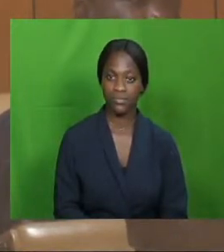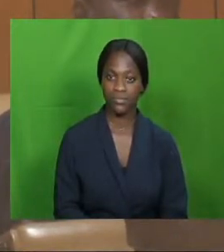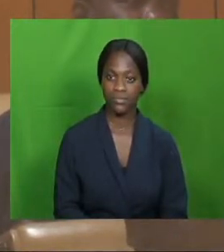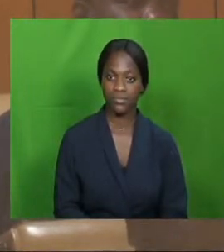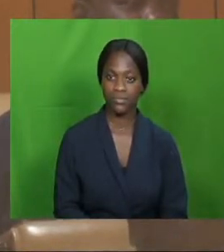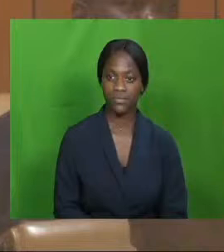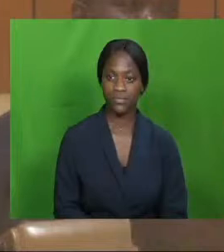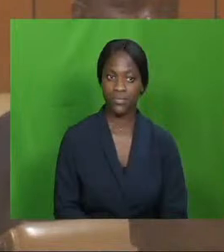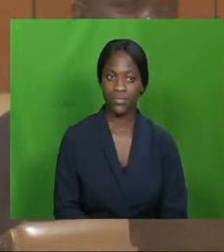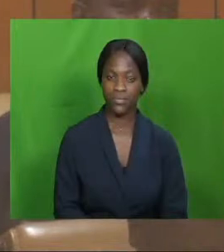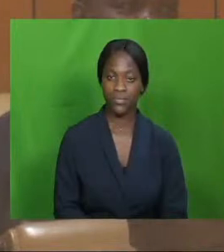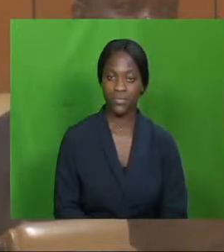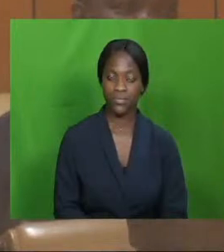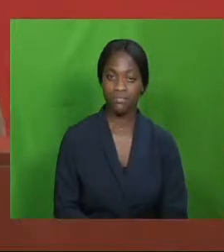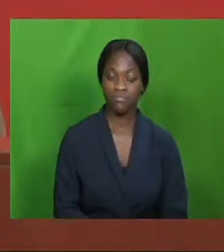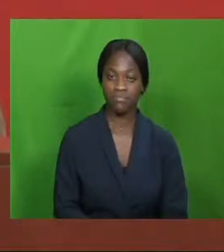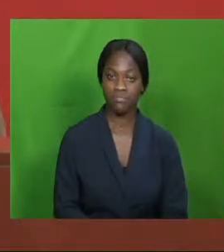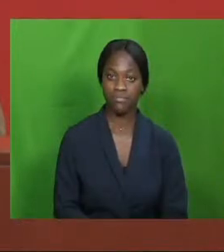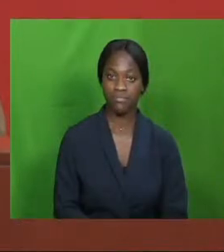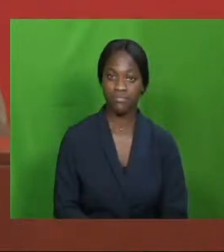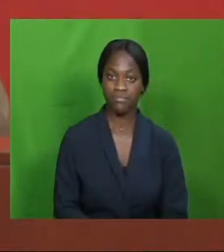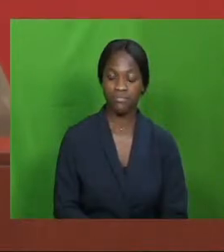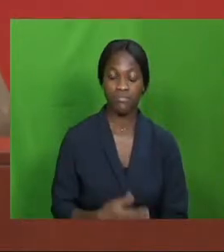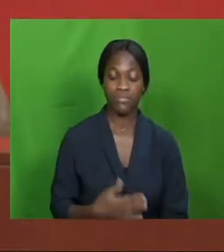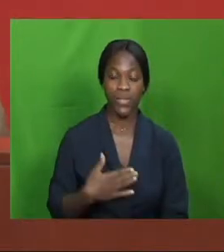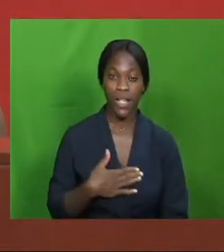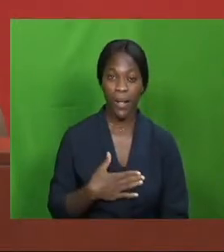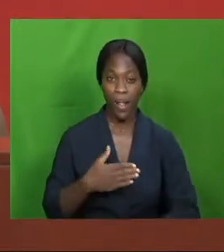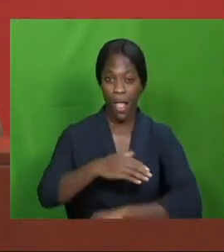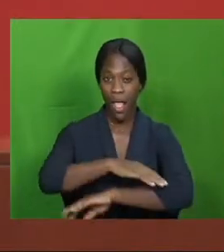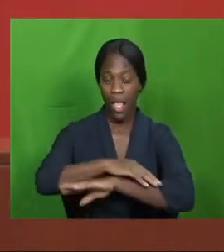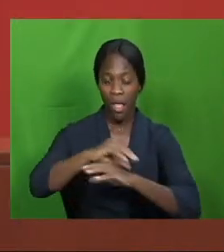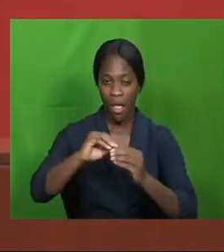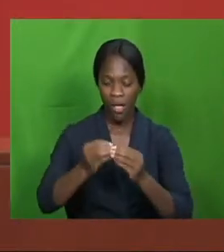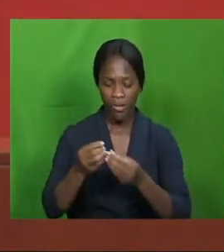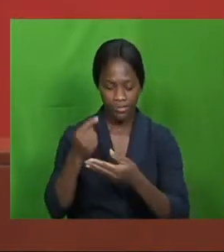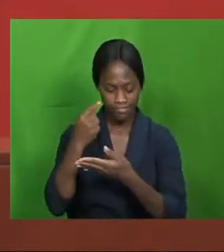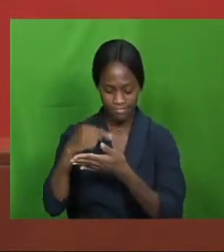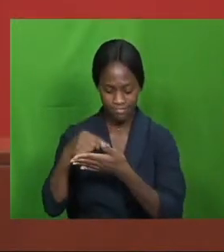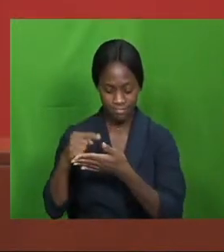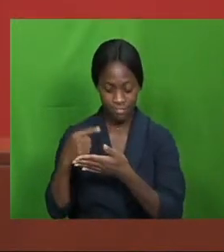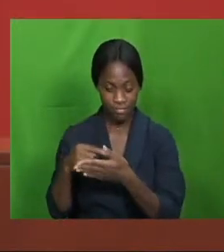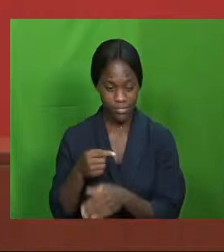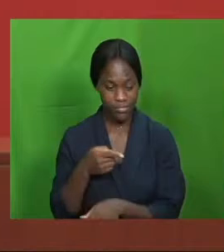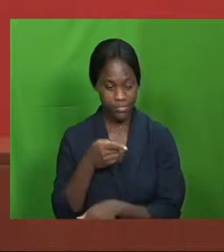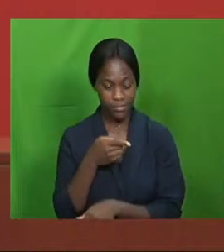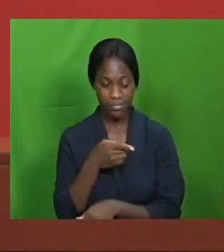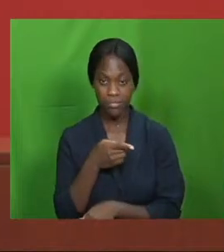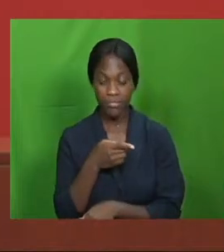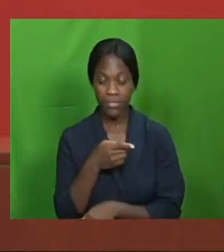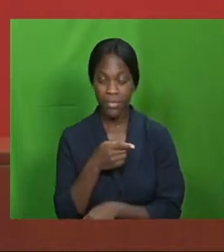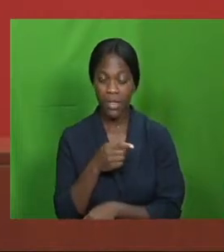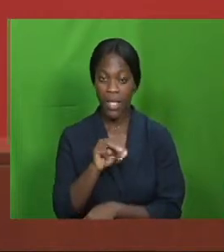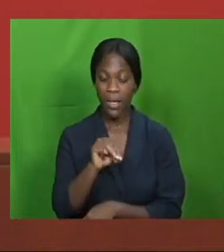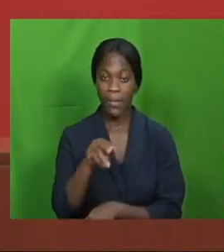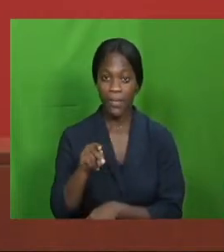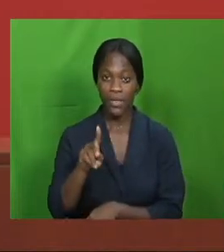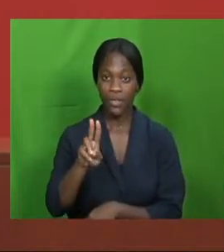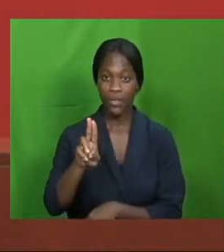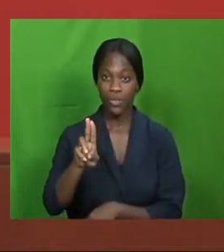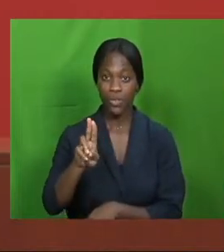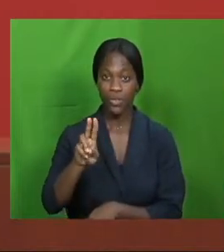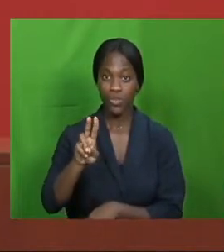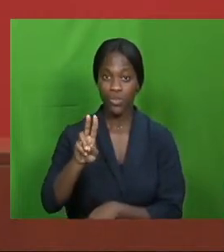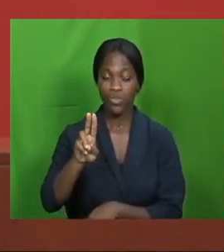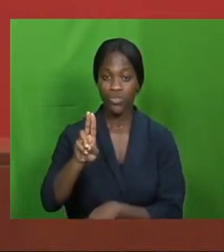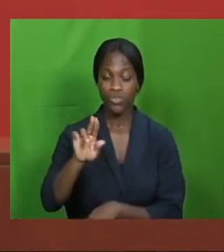Yes, table office. Please kindly take note. The honorable member for Uyo says